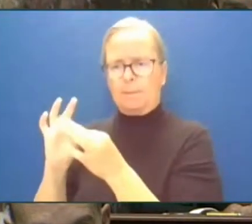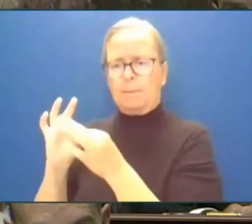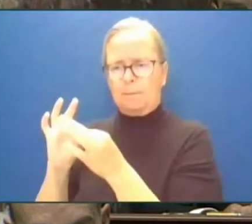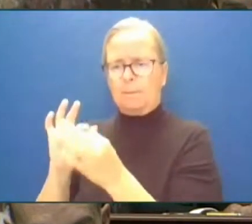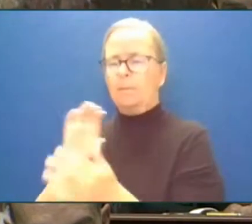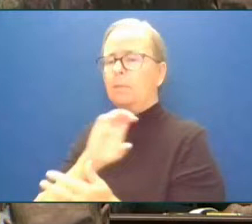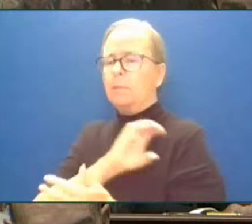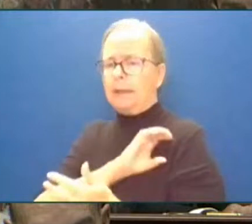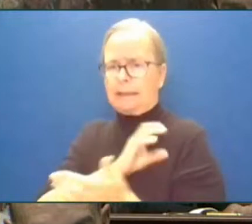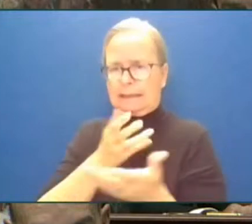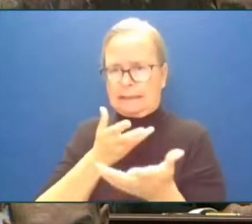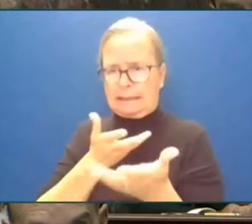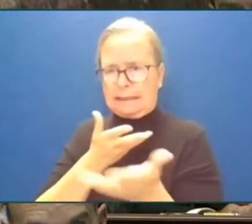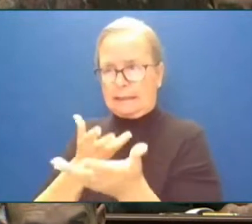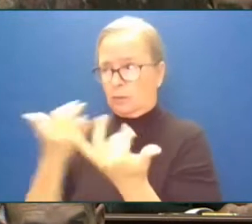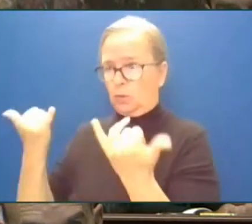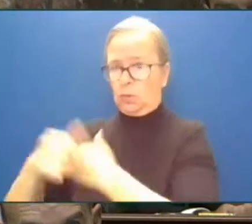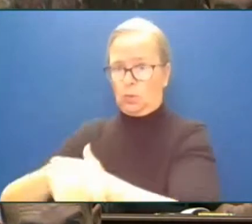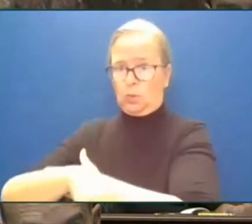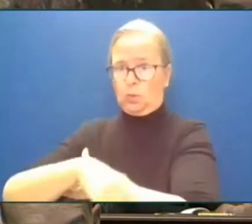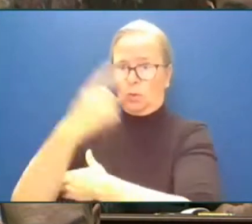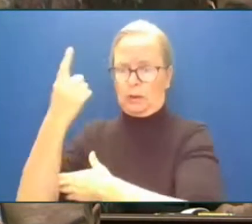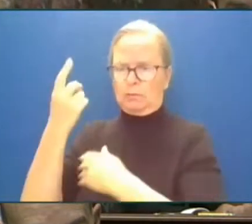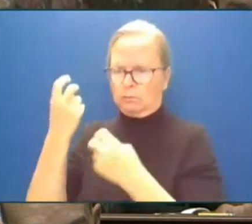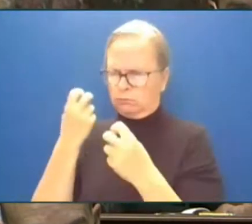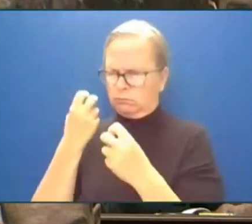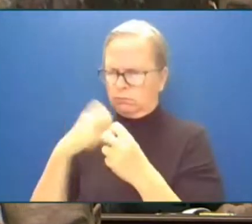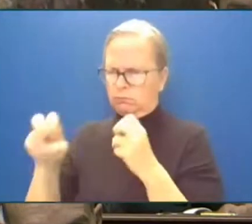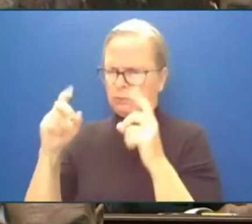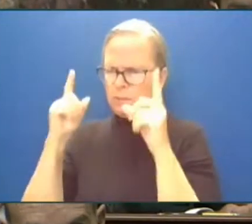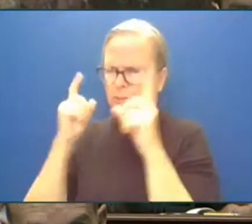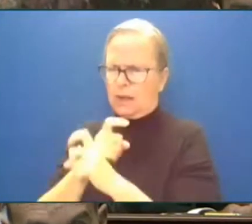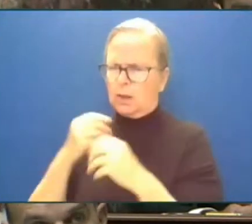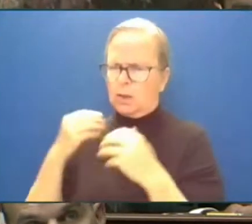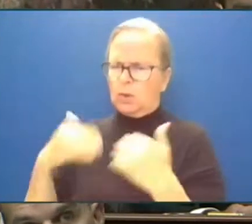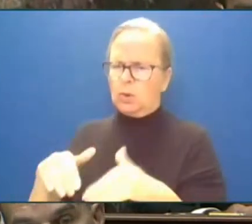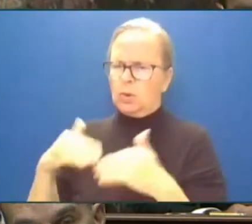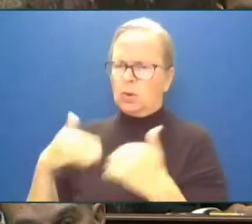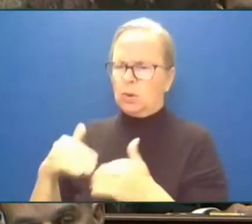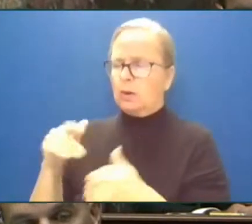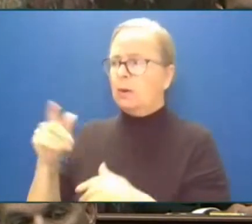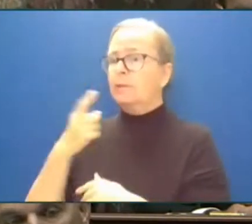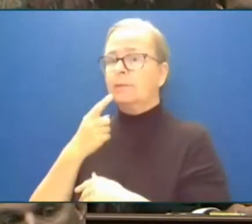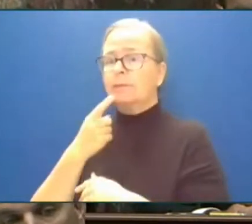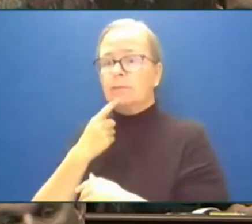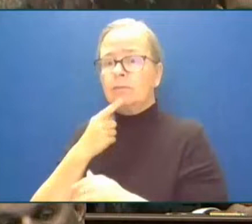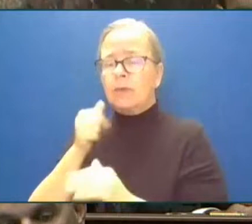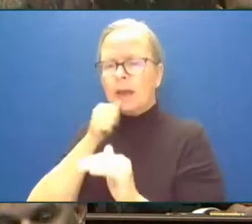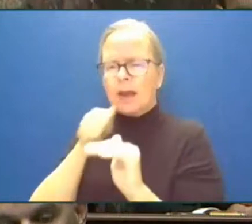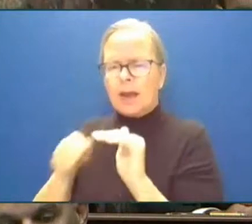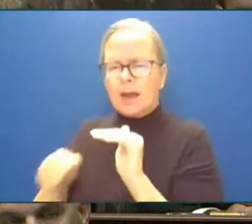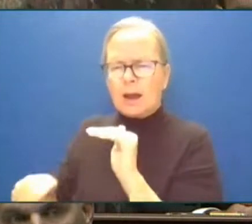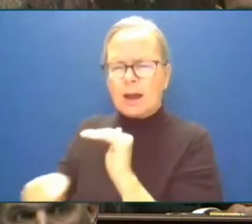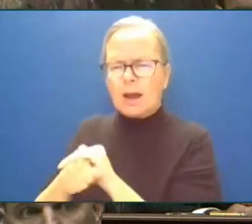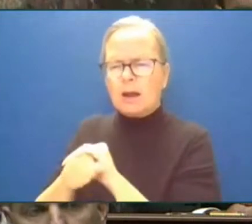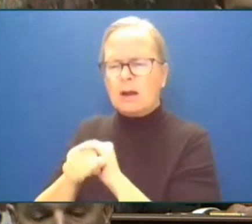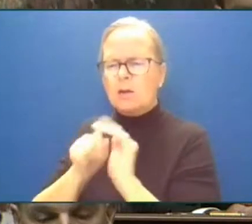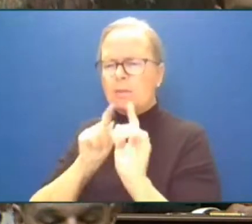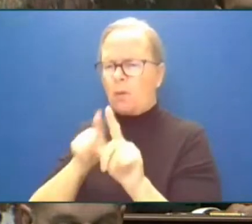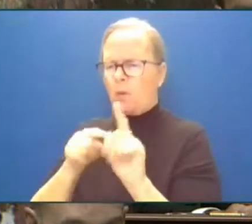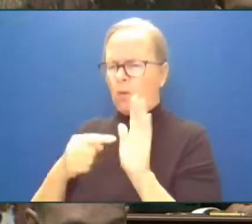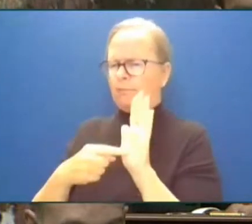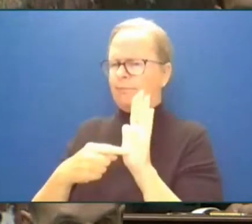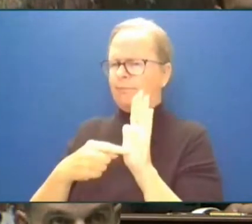The member said that somehow we have hidden, to use his term, the consultant's report. Let me review what happened, Mr. Speaker. We released the